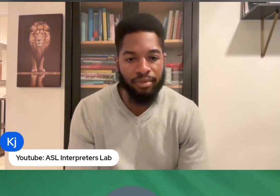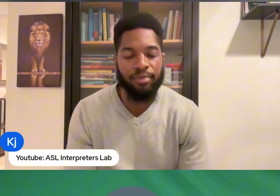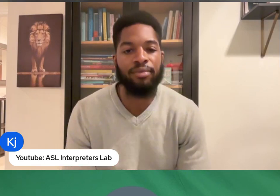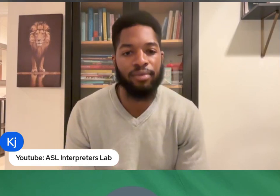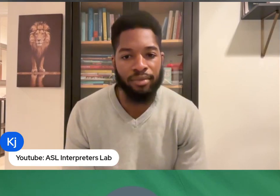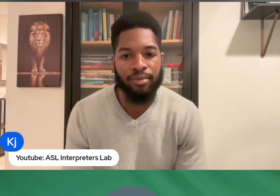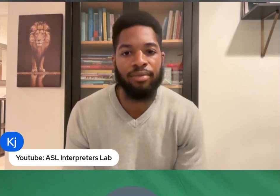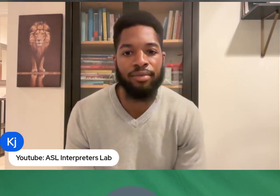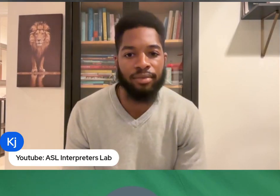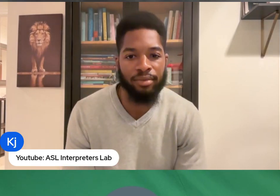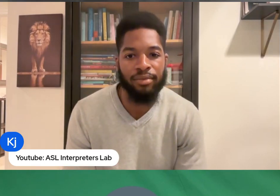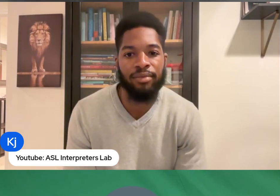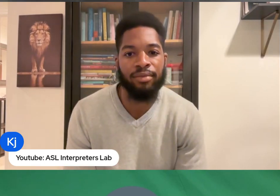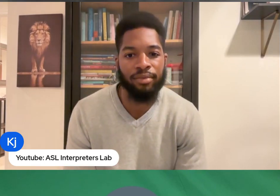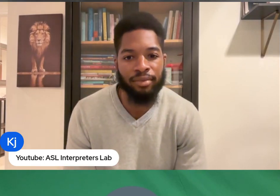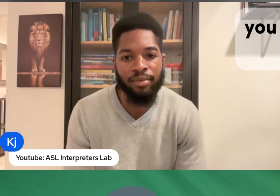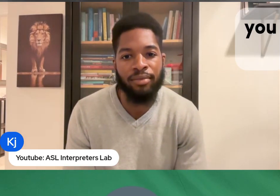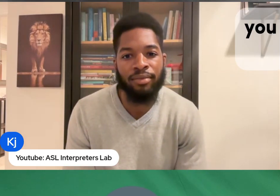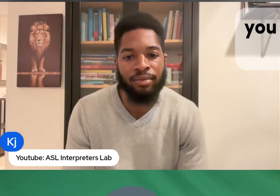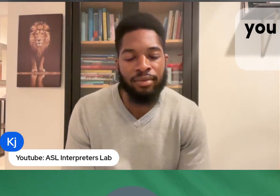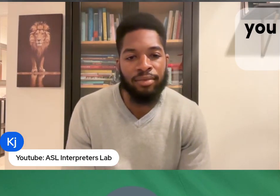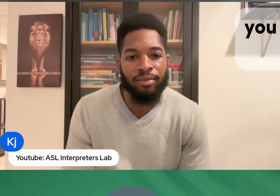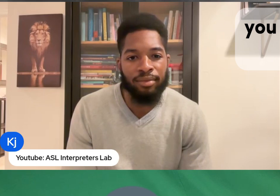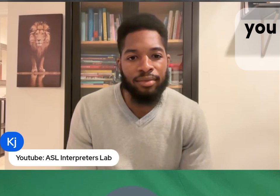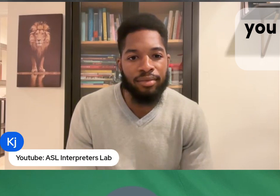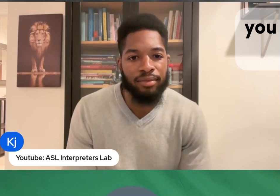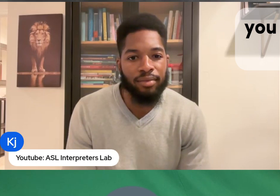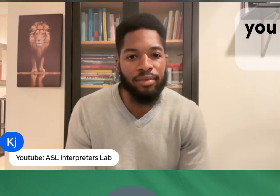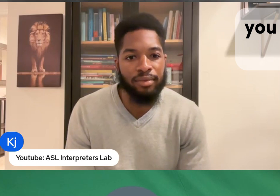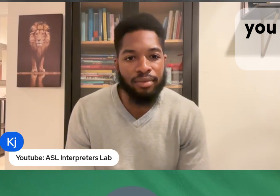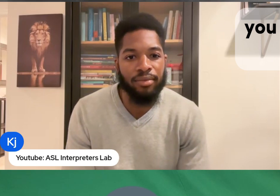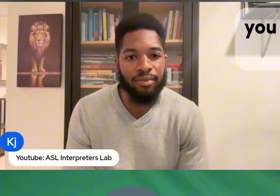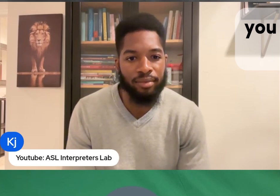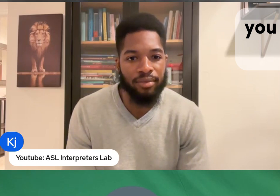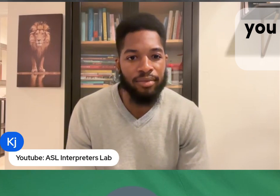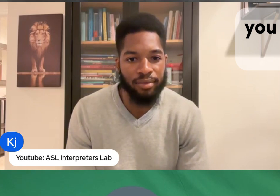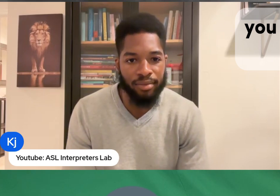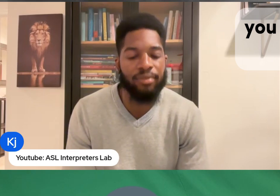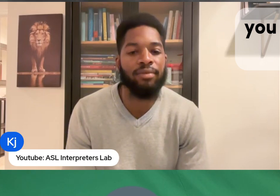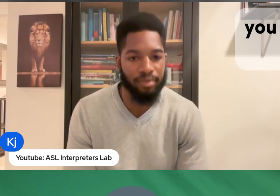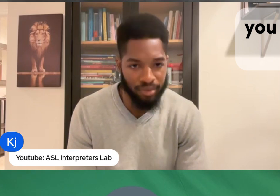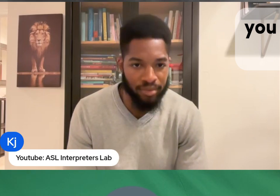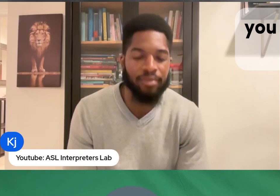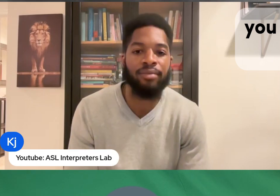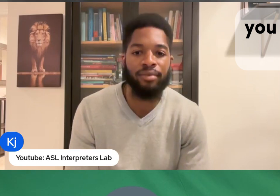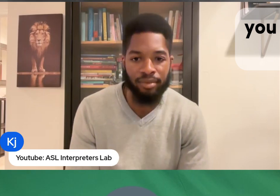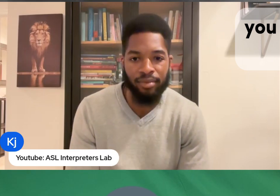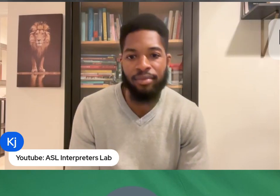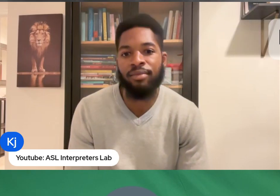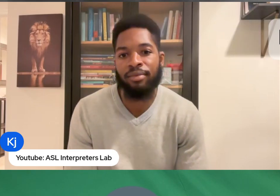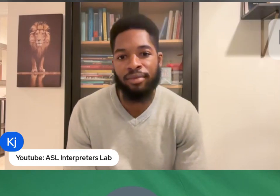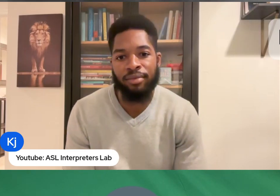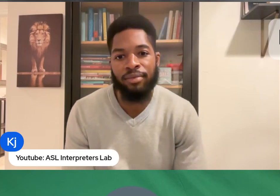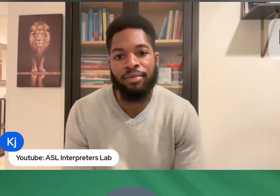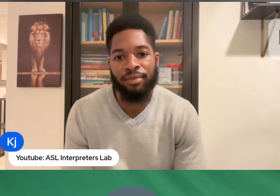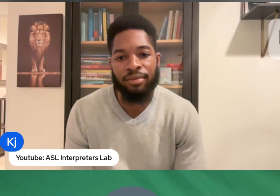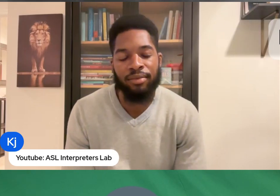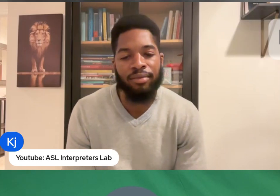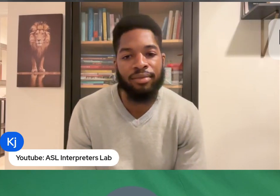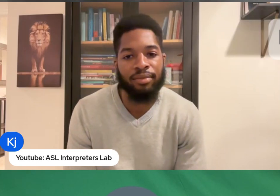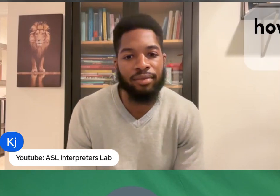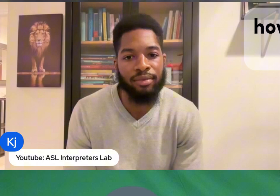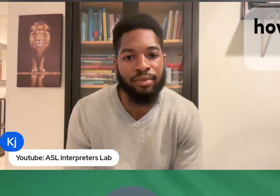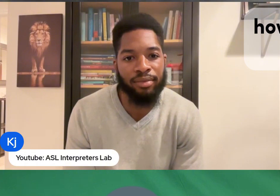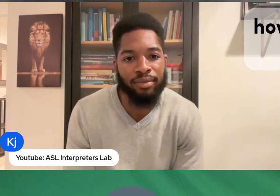evolves. Excellent. Well, this brings about my first question. And I'll start with you,